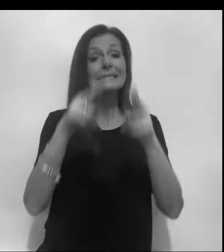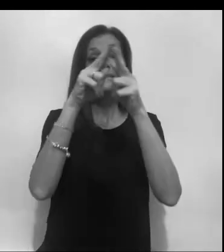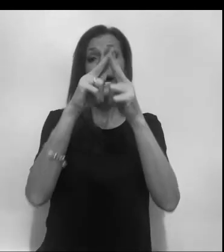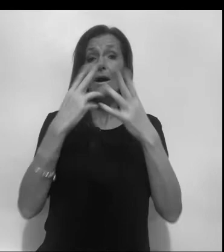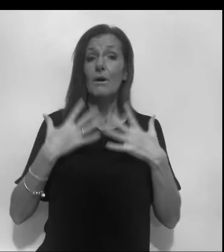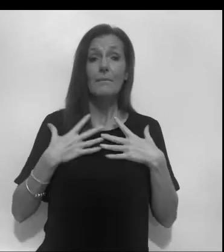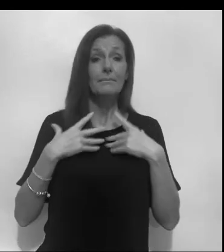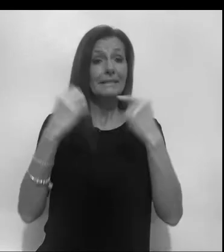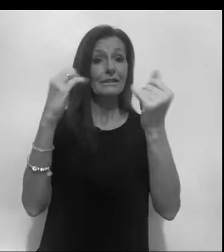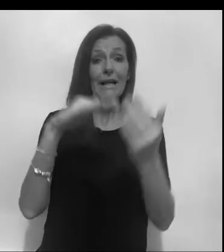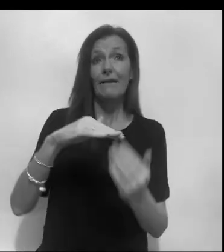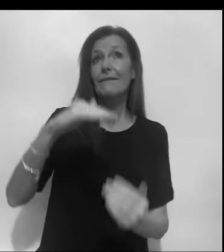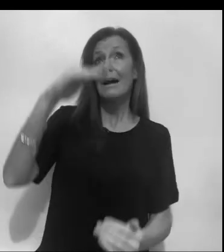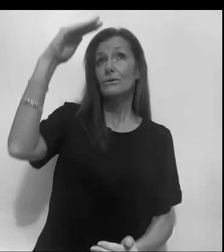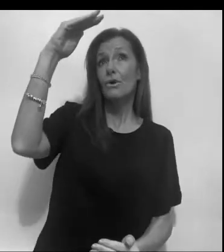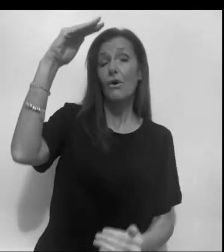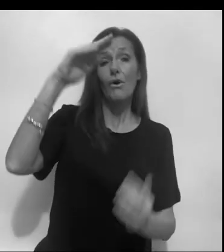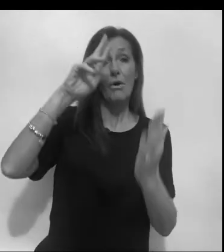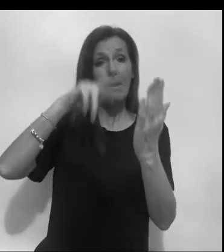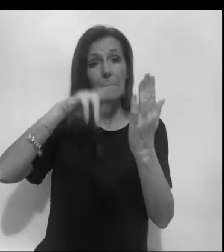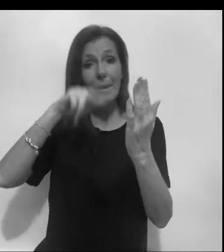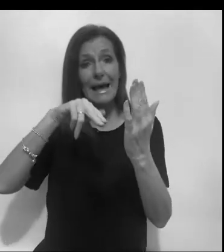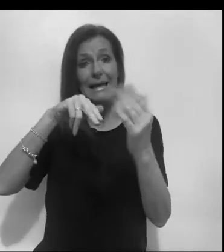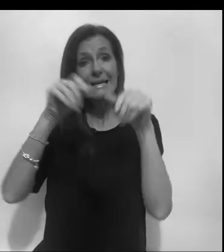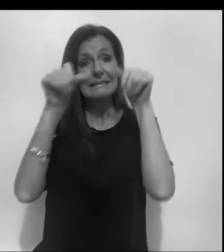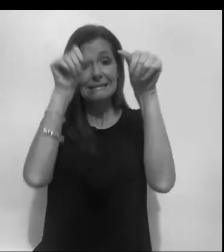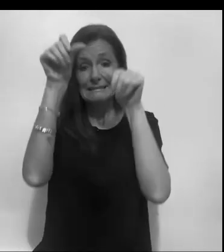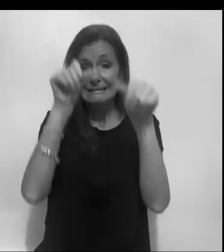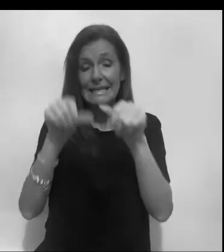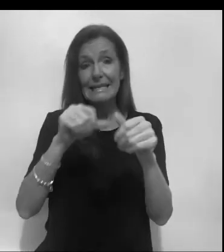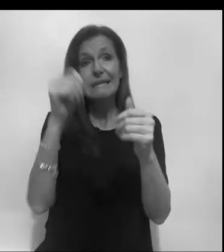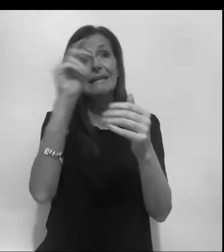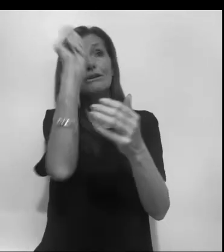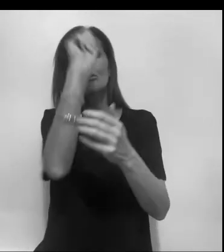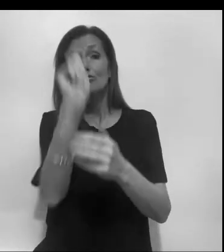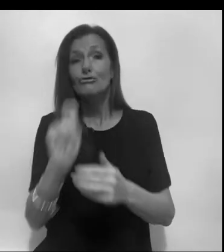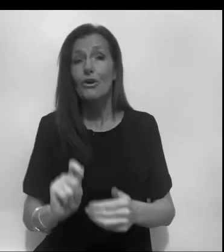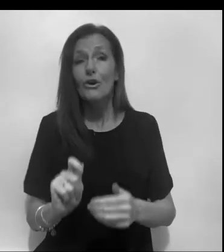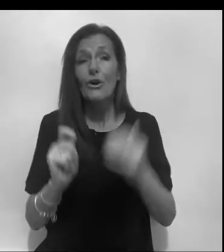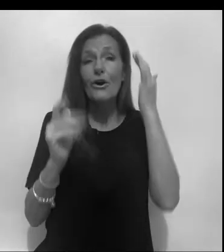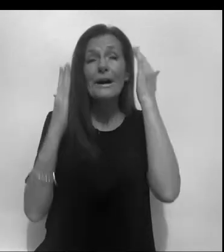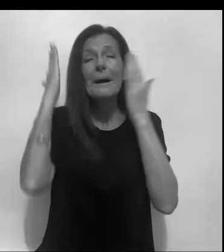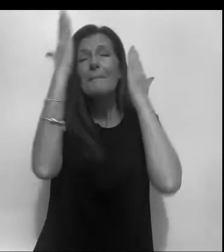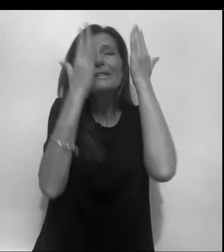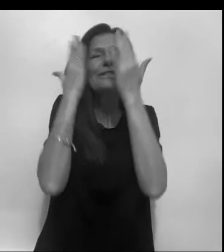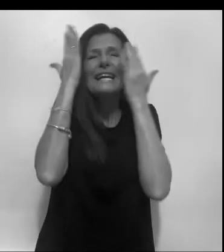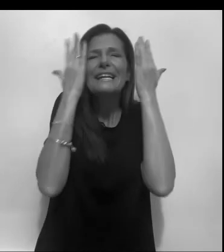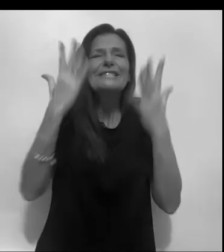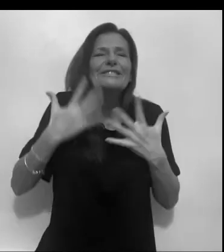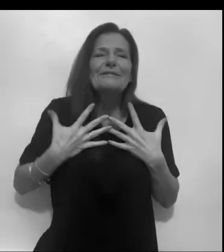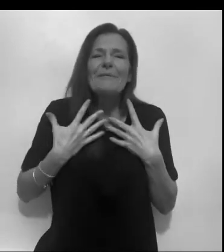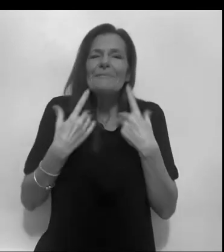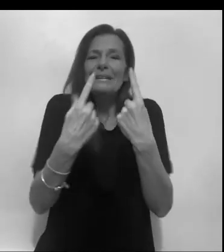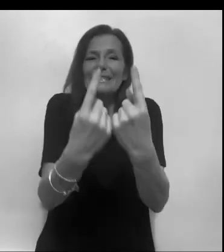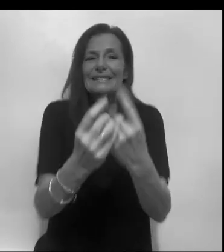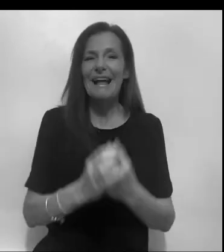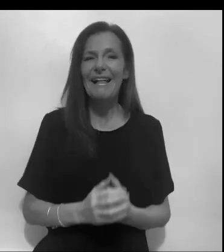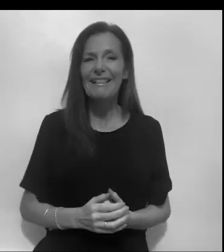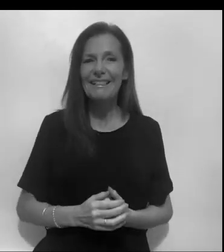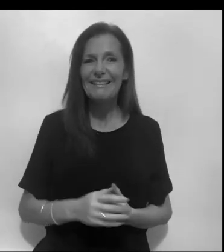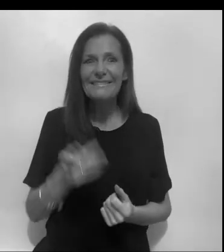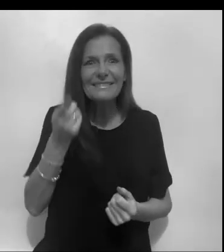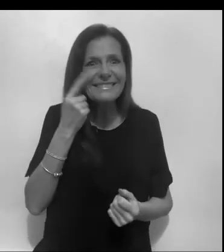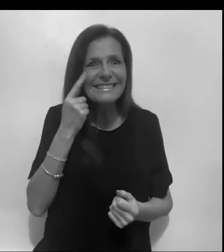can decorate it, paint it, draw on it. Just let your imagination go wild. Be experimental and